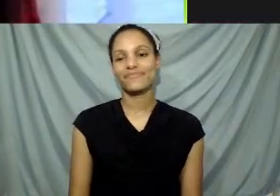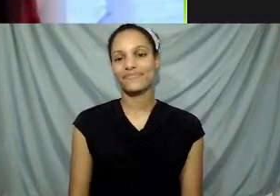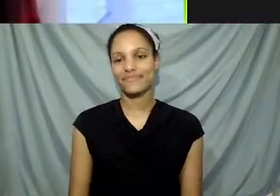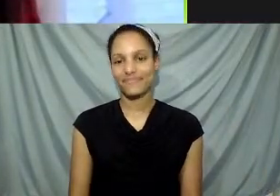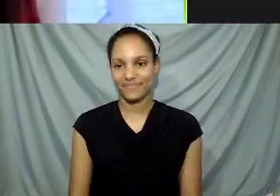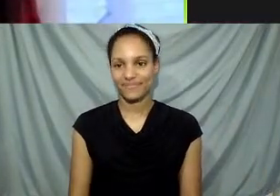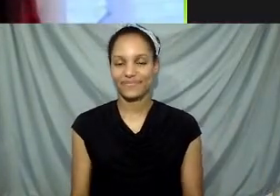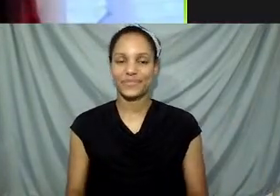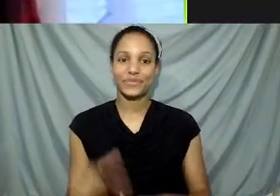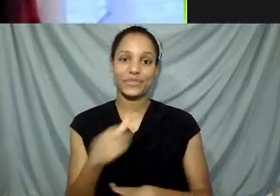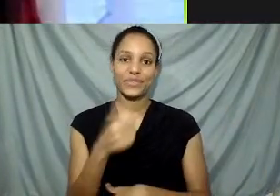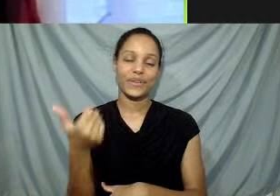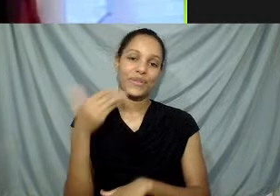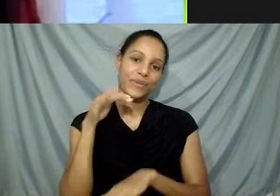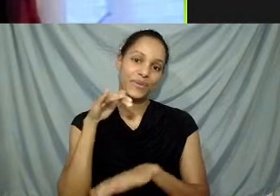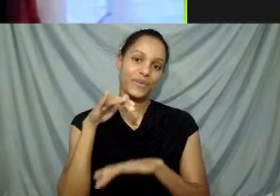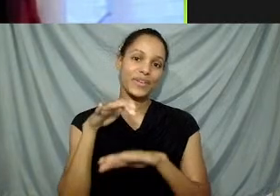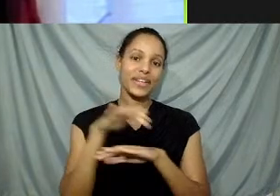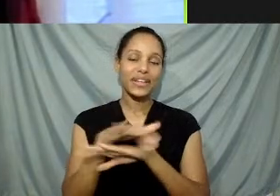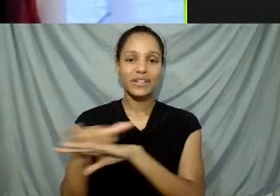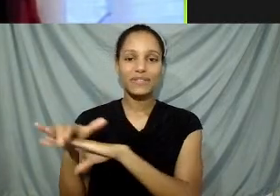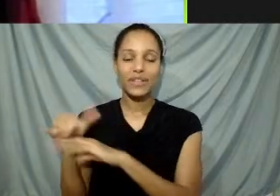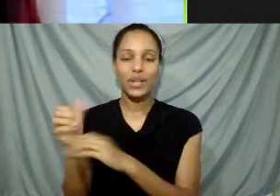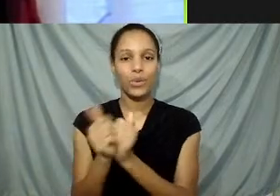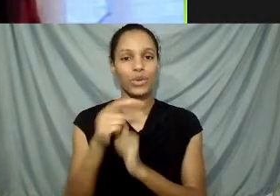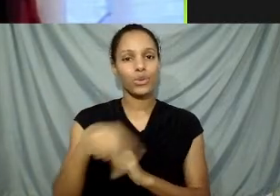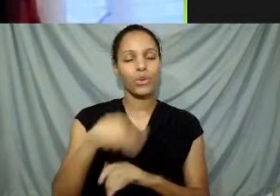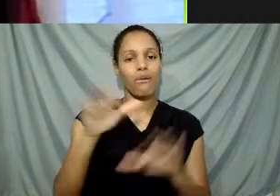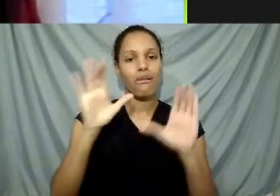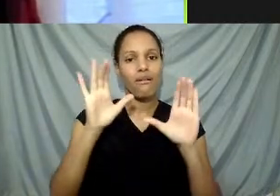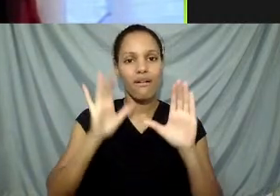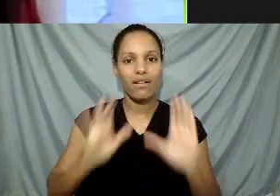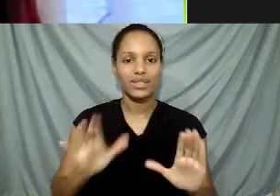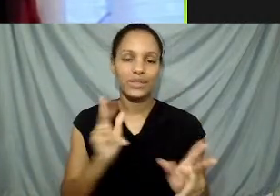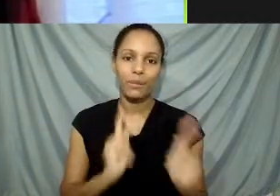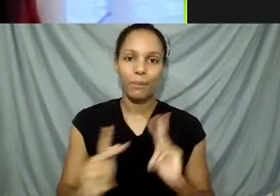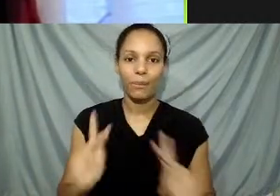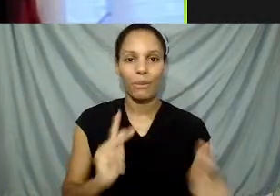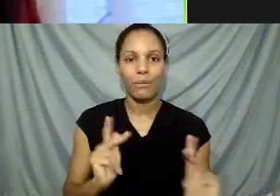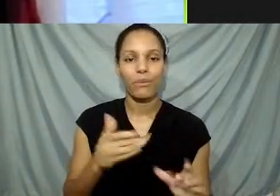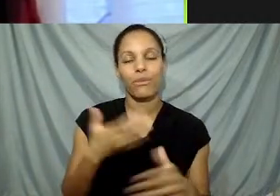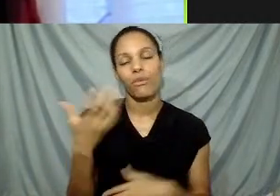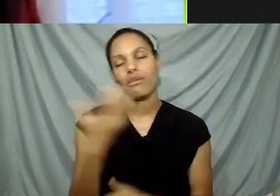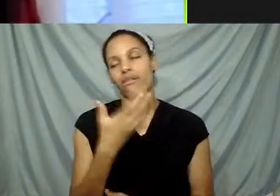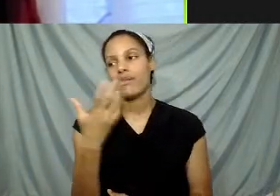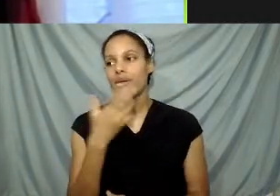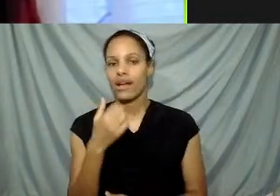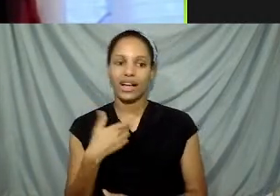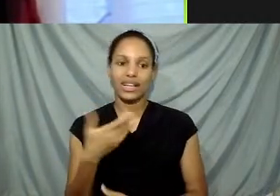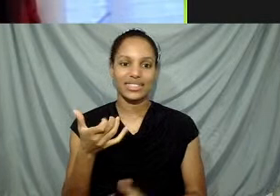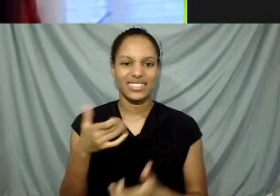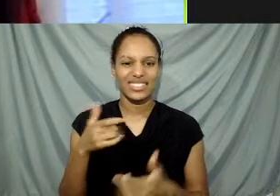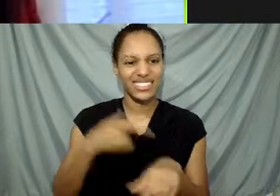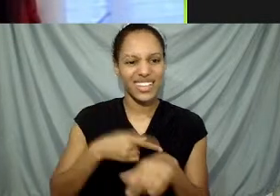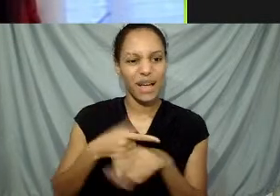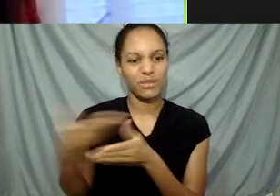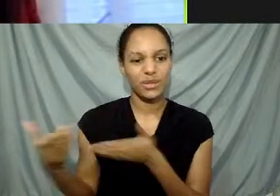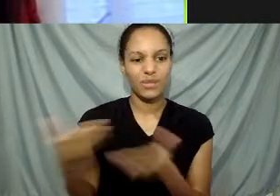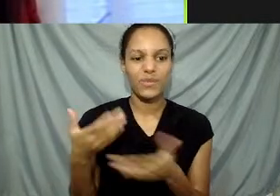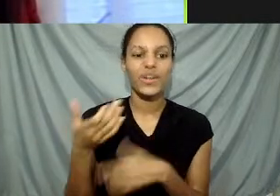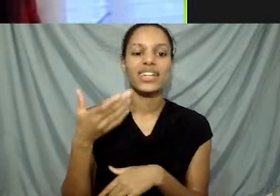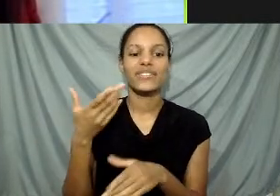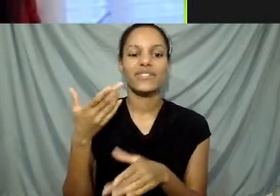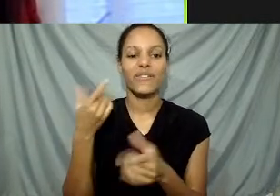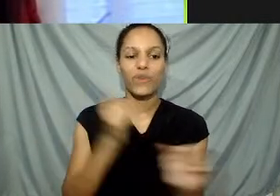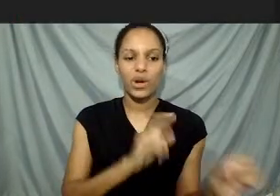Another evening with you fabulous folks out here. Oh my gosh, it's time to bring Dava in.